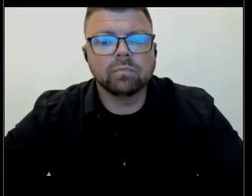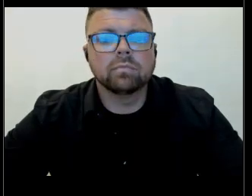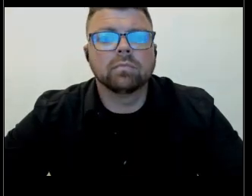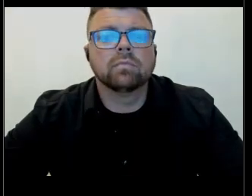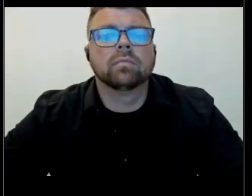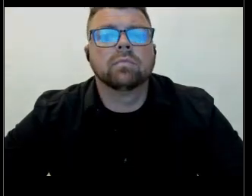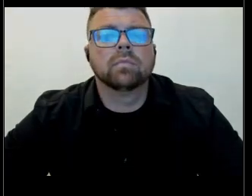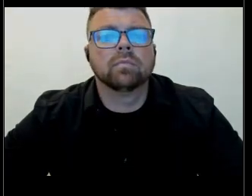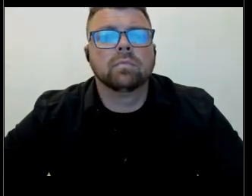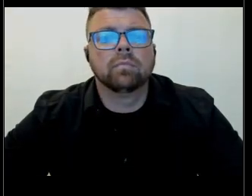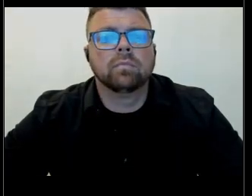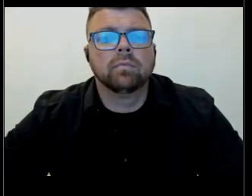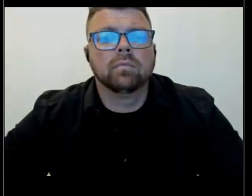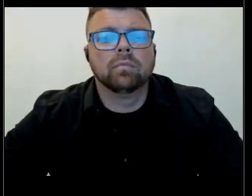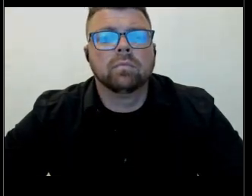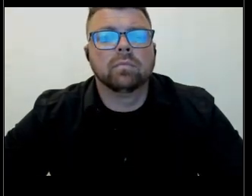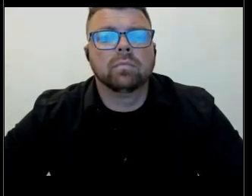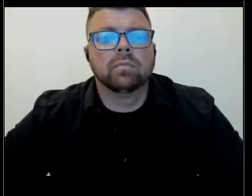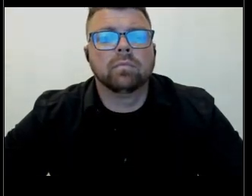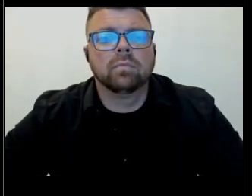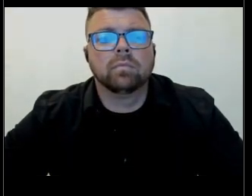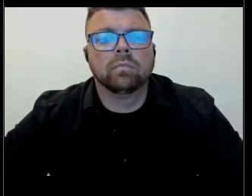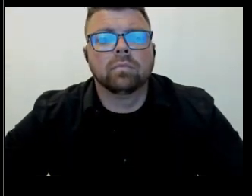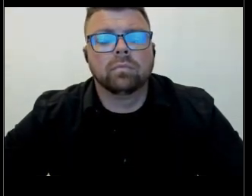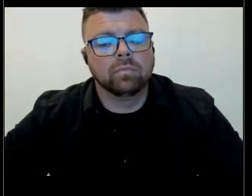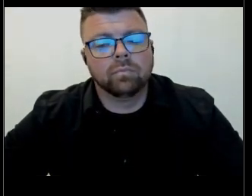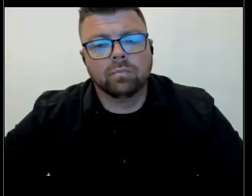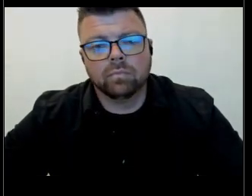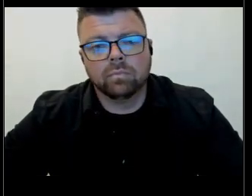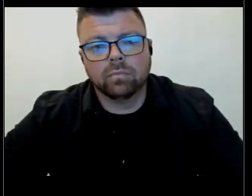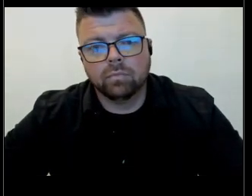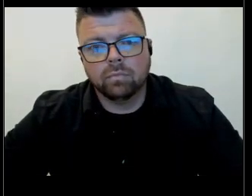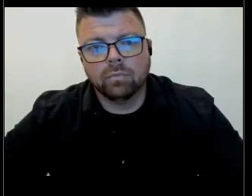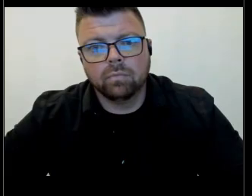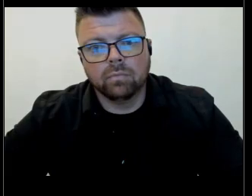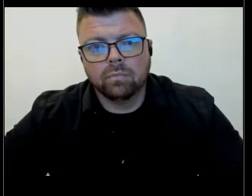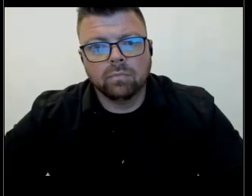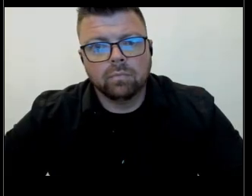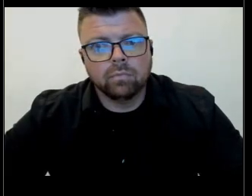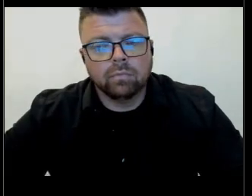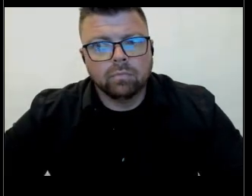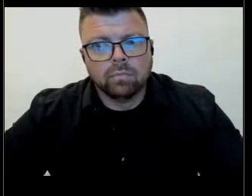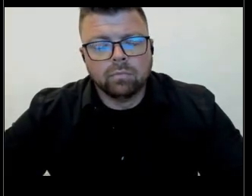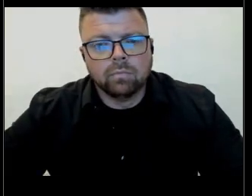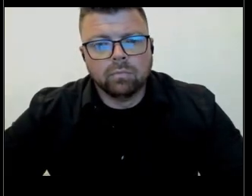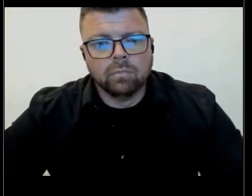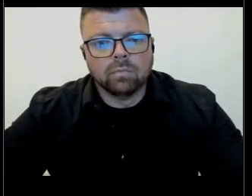The first option is required, second option, recommended.